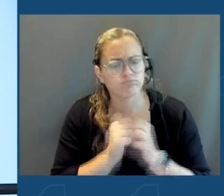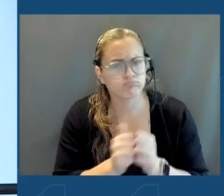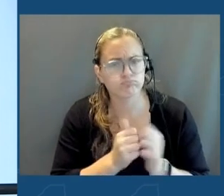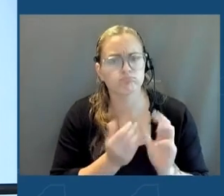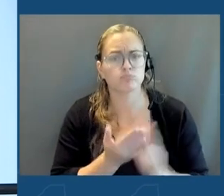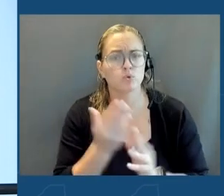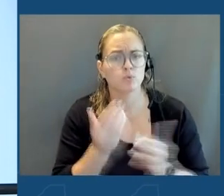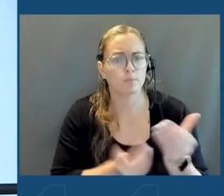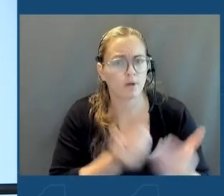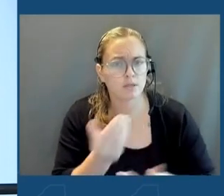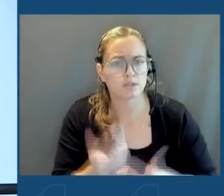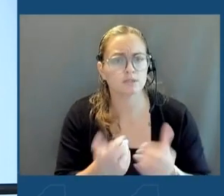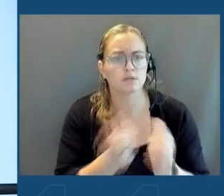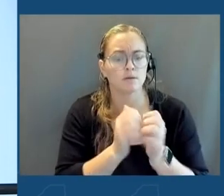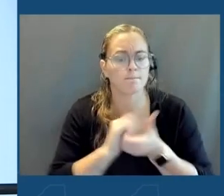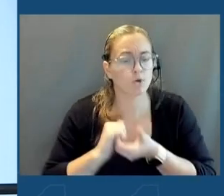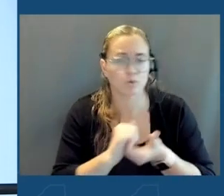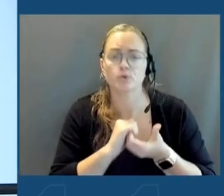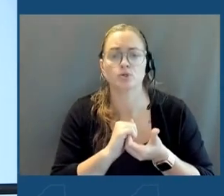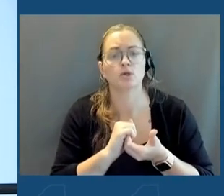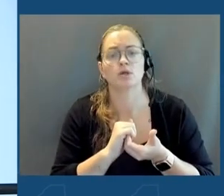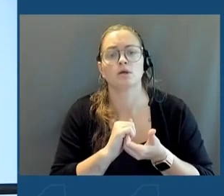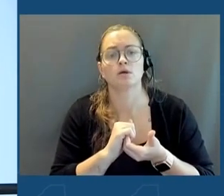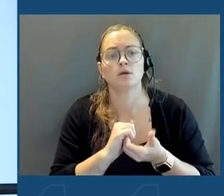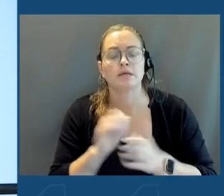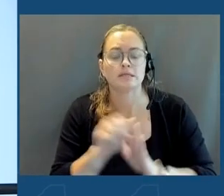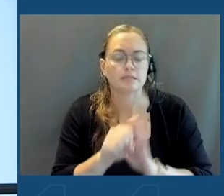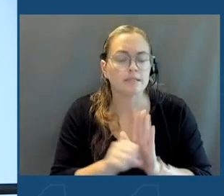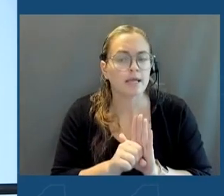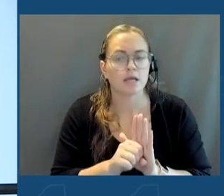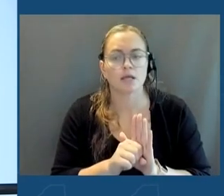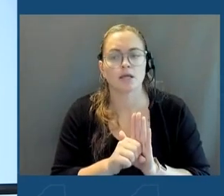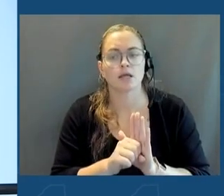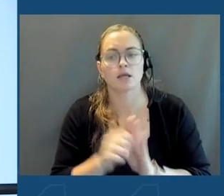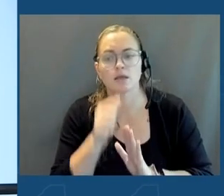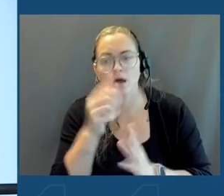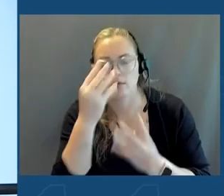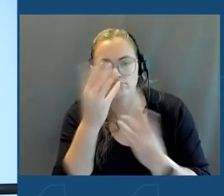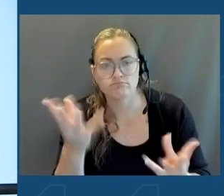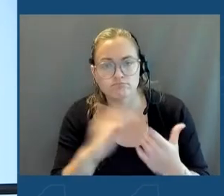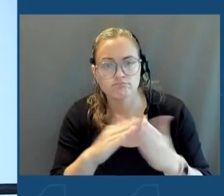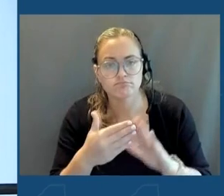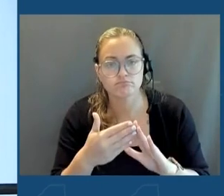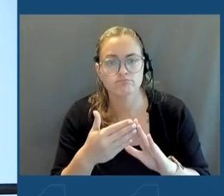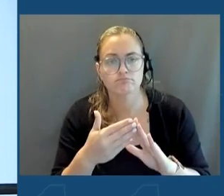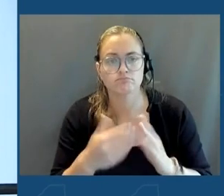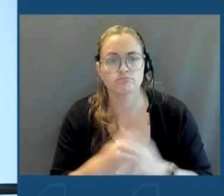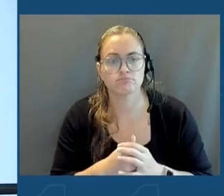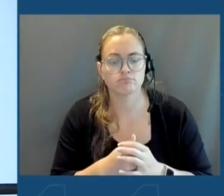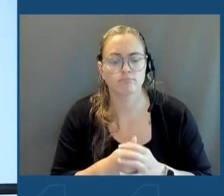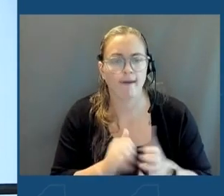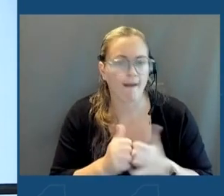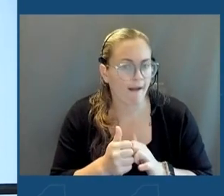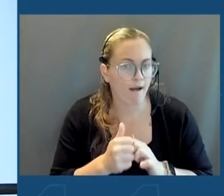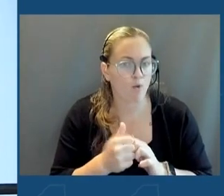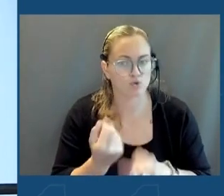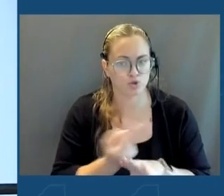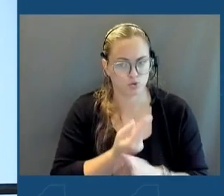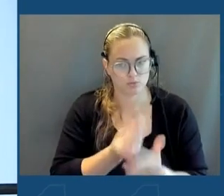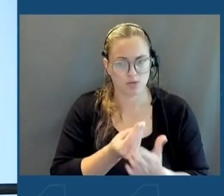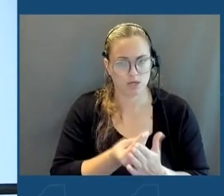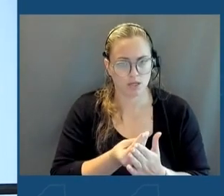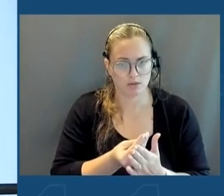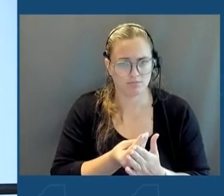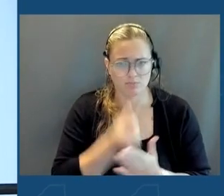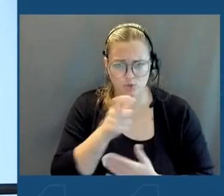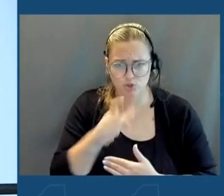It's about partnership. It's about the state not telling communities how they should spend their investment. On